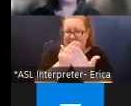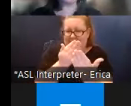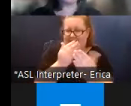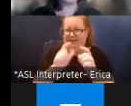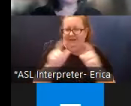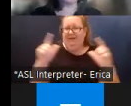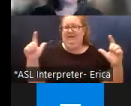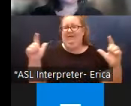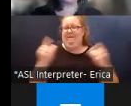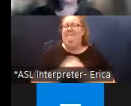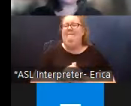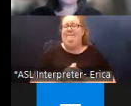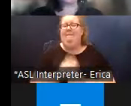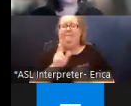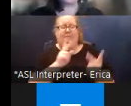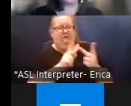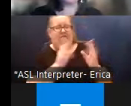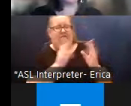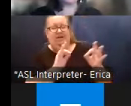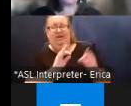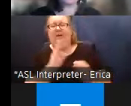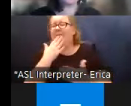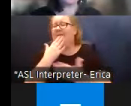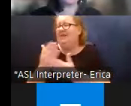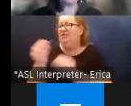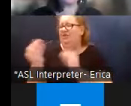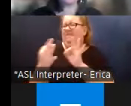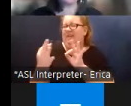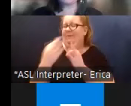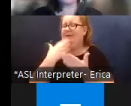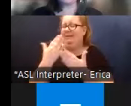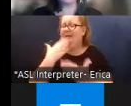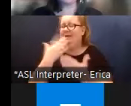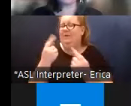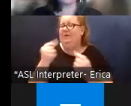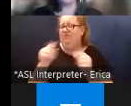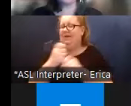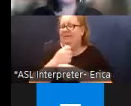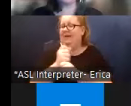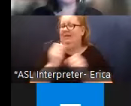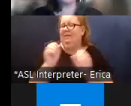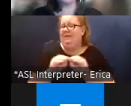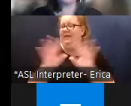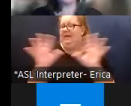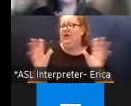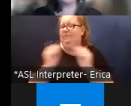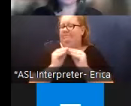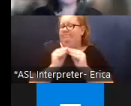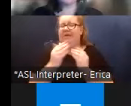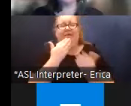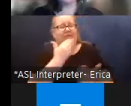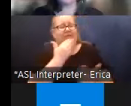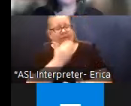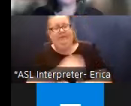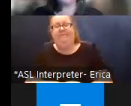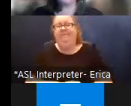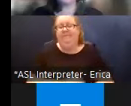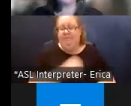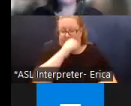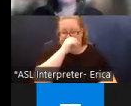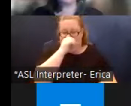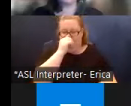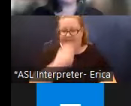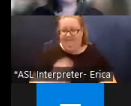But that's good feedback. We can try to make it clear. Thank you.